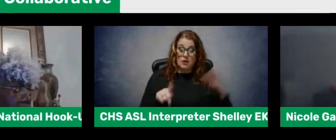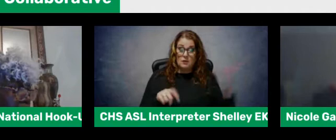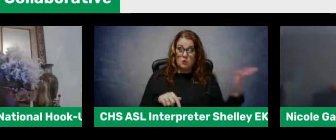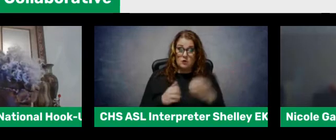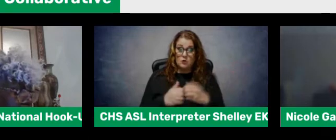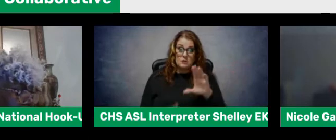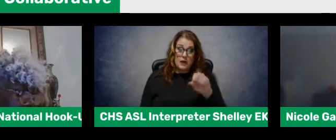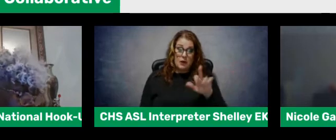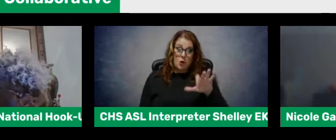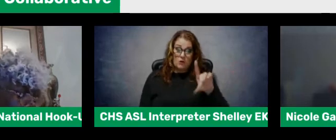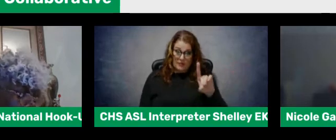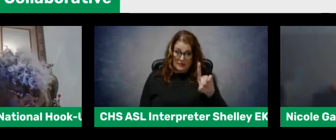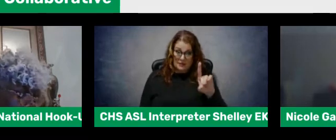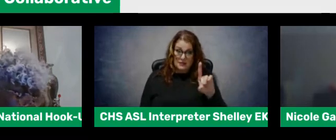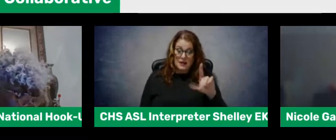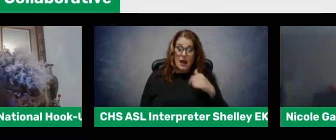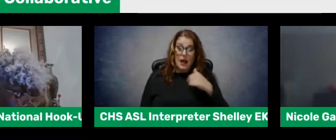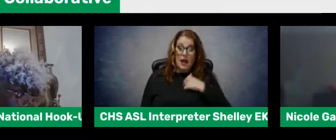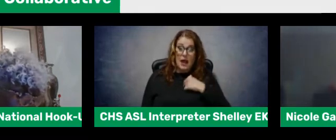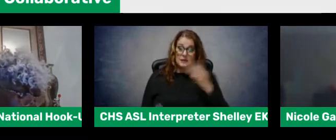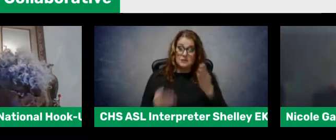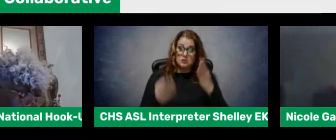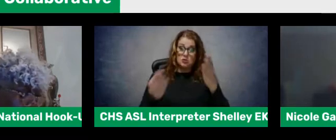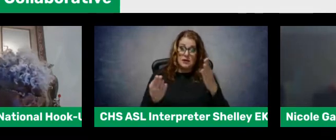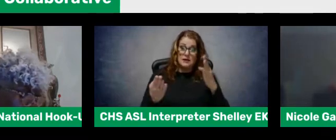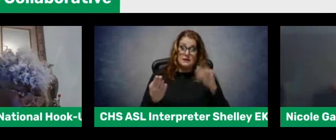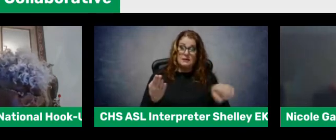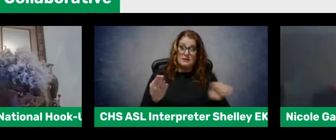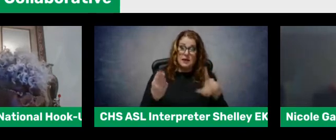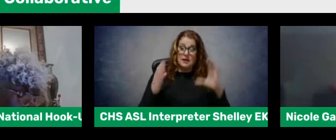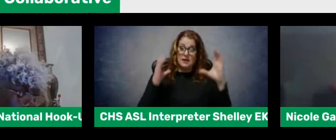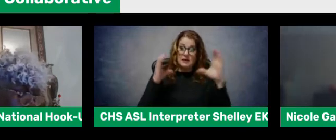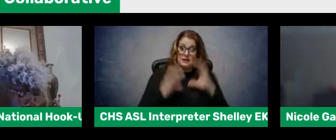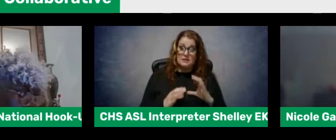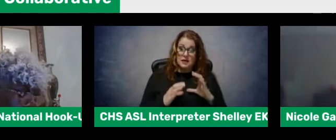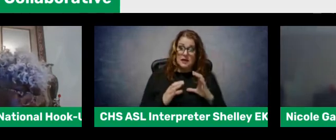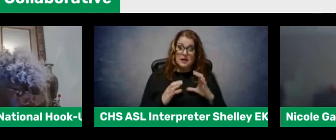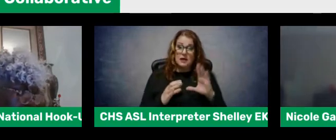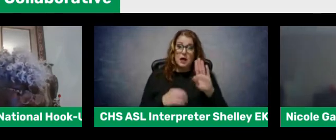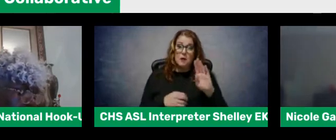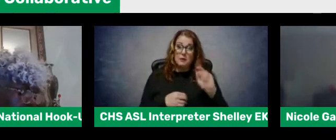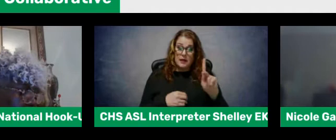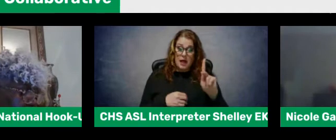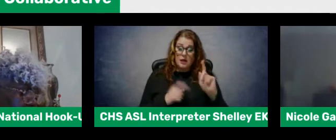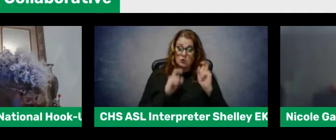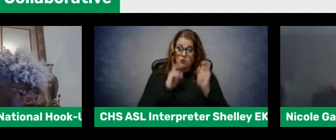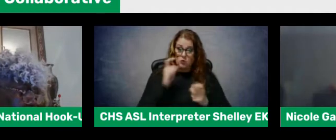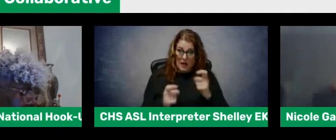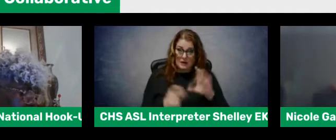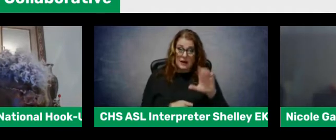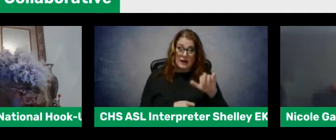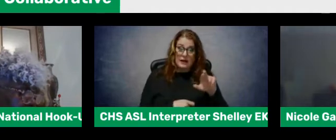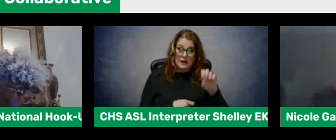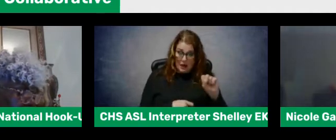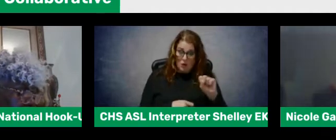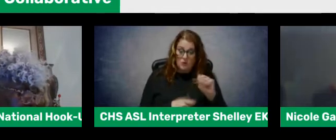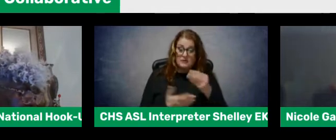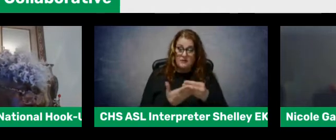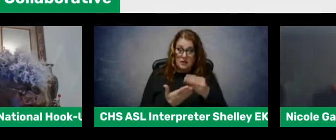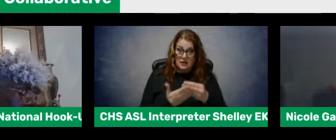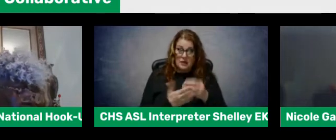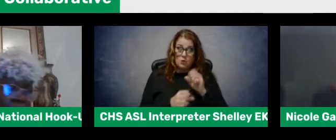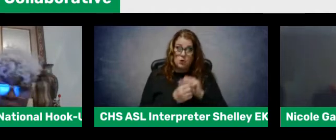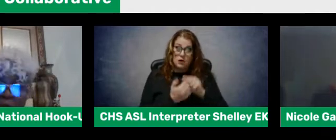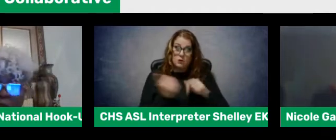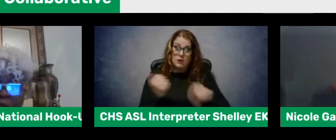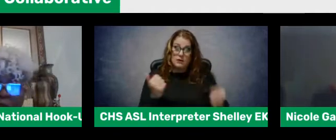COVID, I suggested that they sought Community Development Block Grant COVID CARES funding. So in working with them,